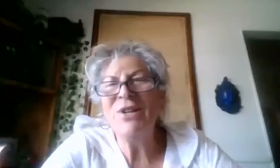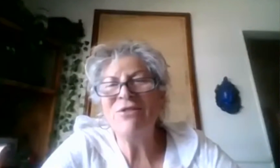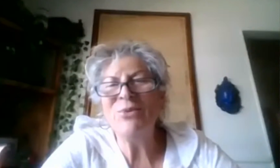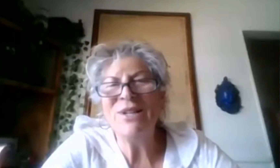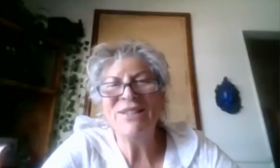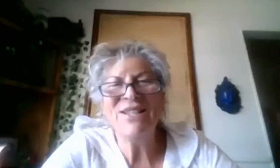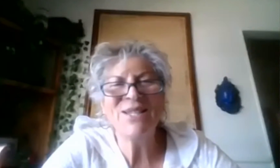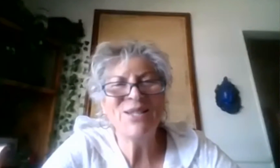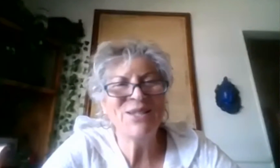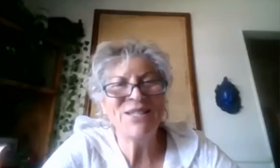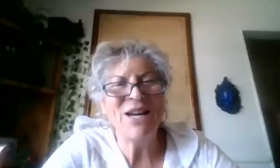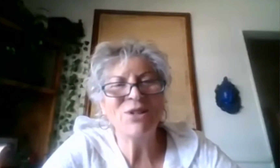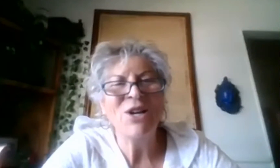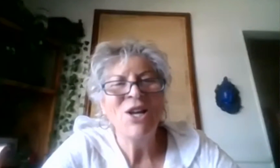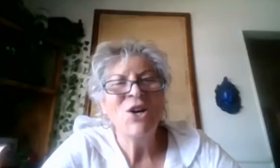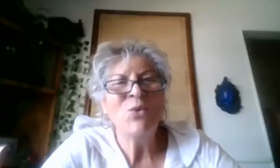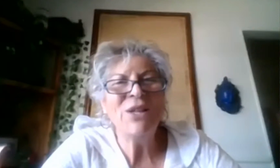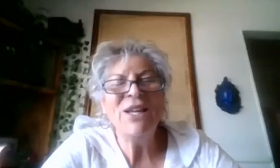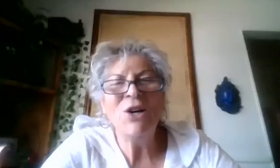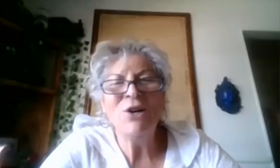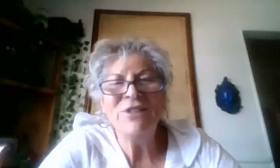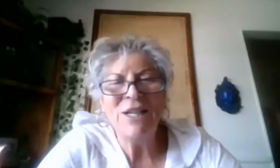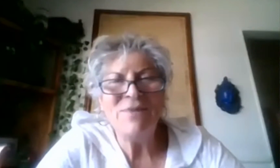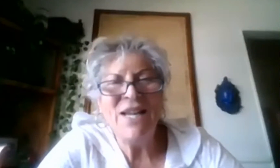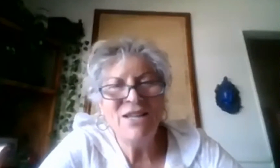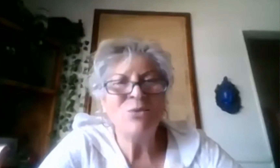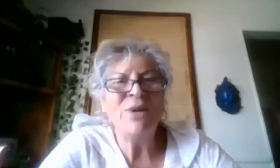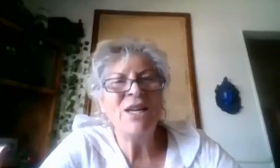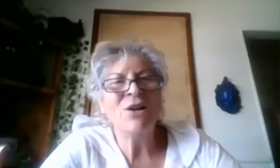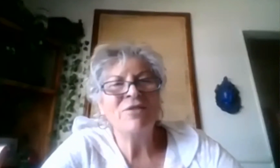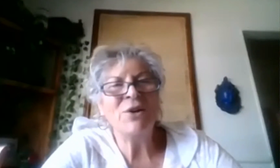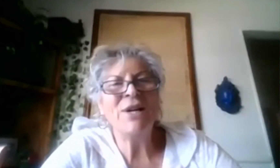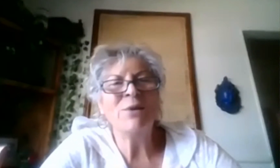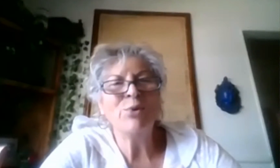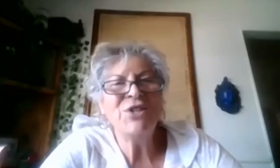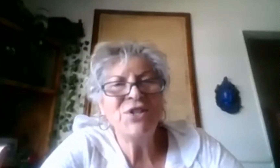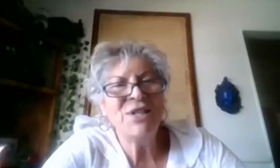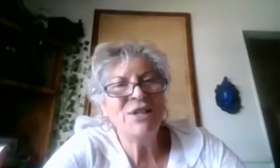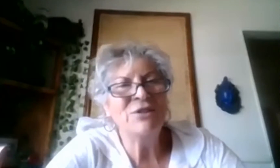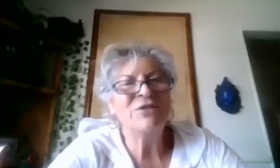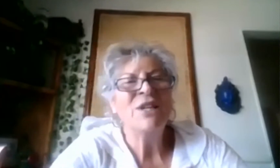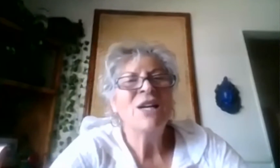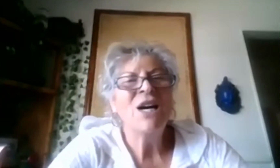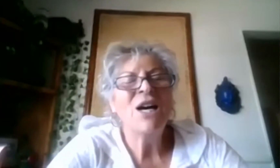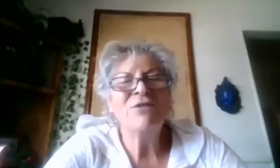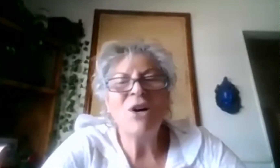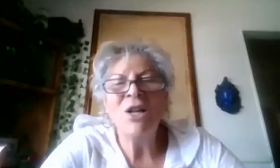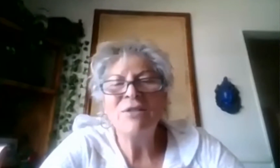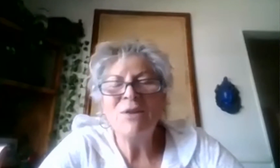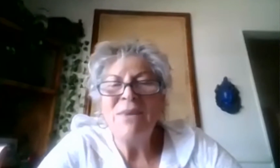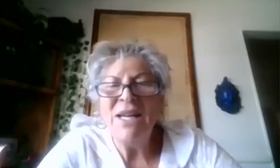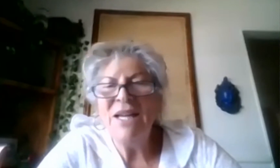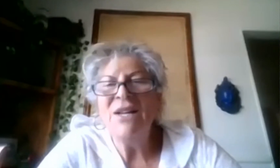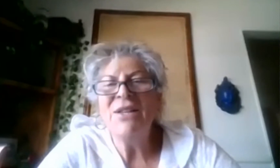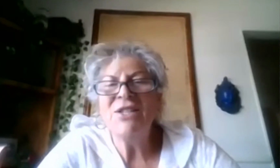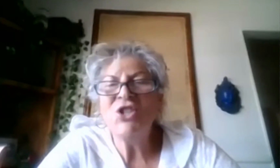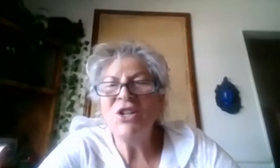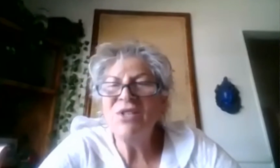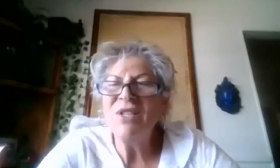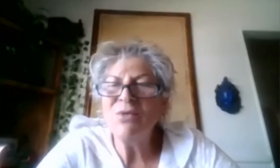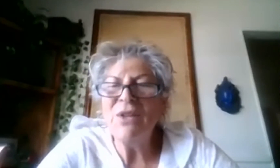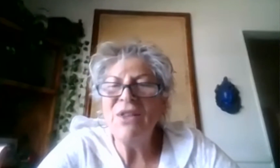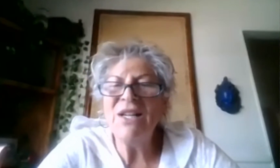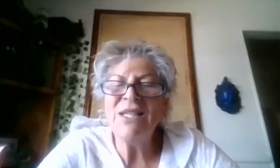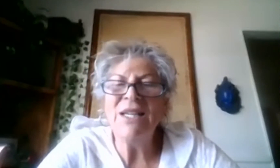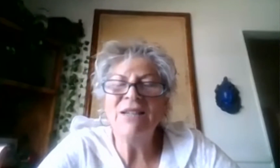afternoon, everyone. Yes, this is our weekly COVID update. We are very appreciative of all of the media that